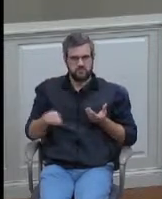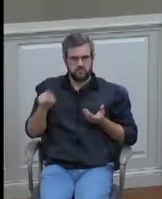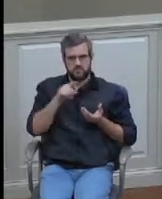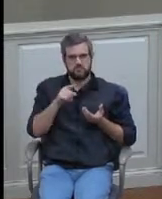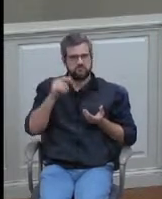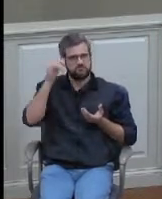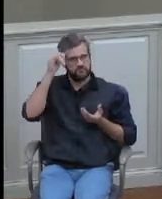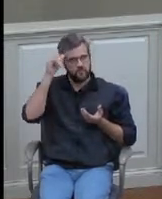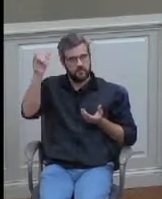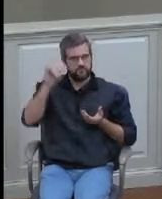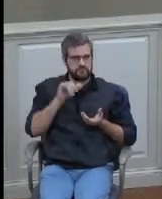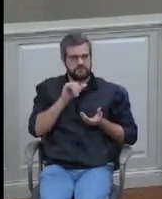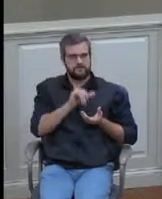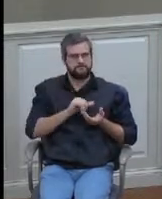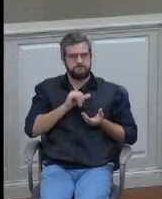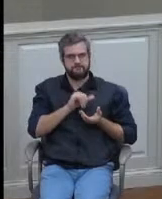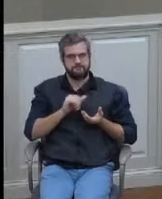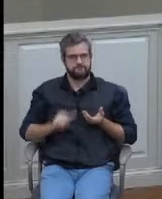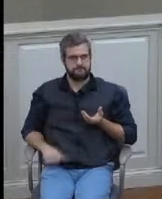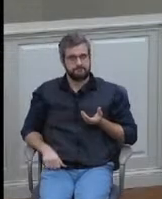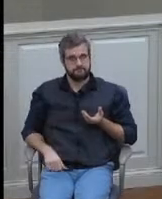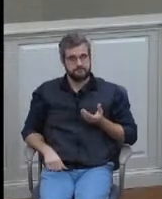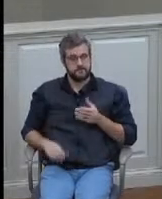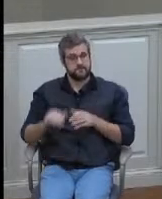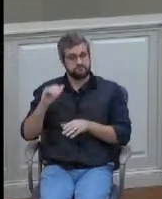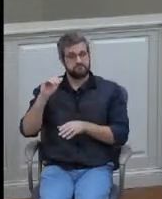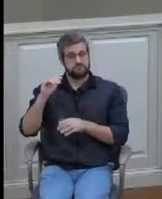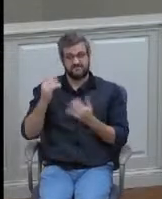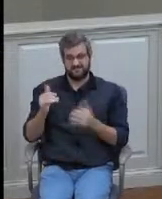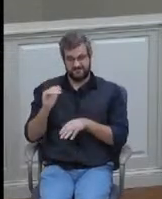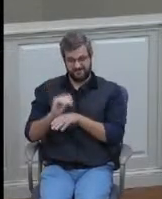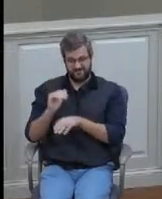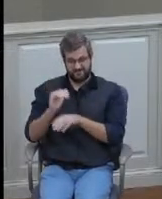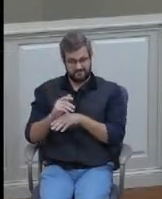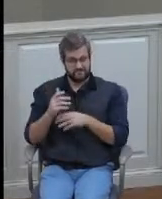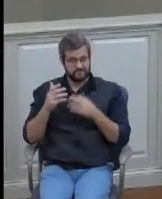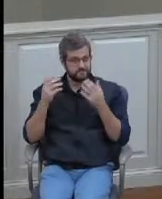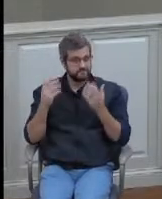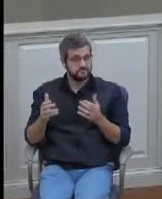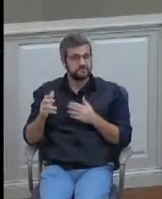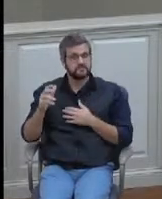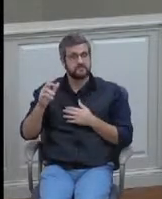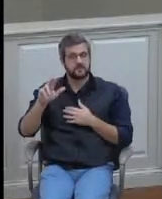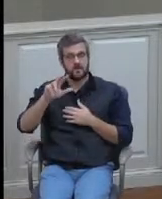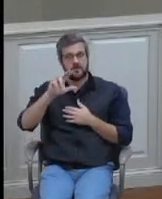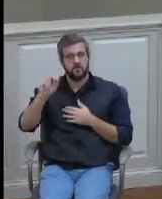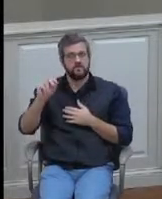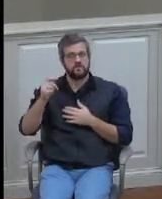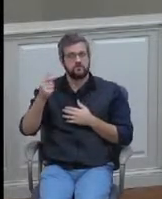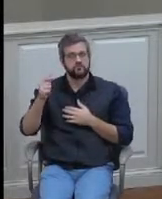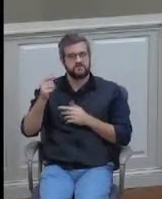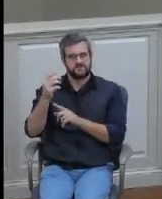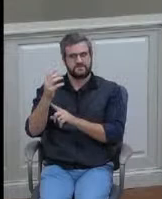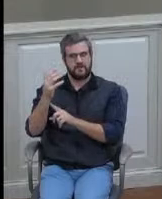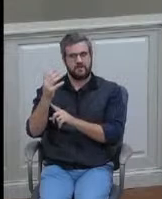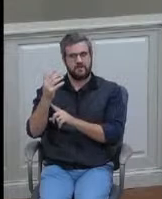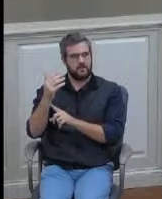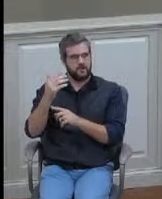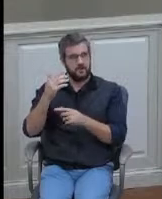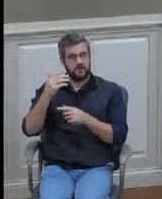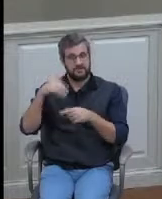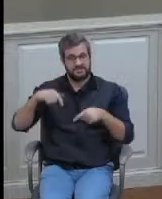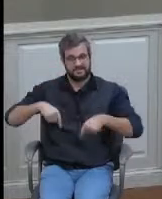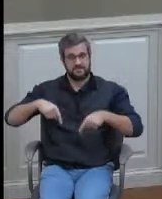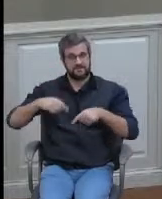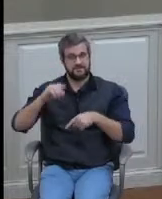always stay. So tonight we light up 30 green candles in the windows of City